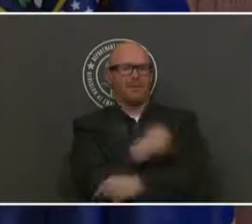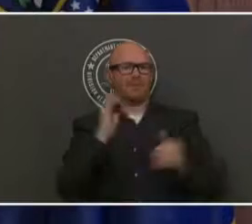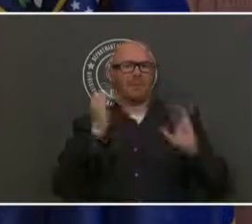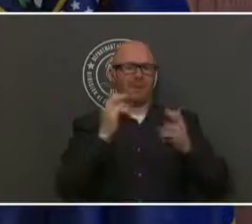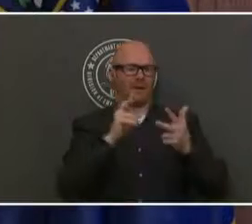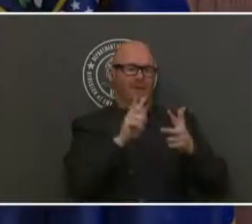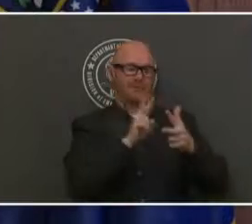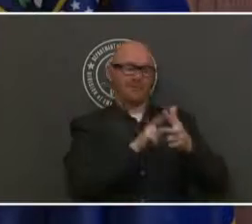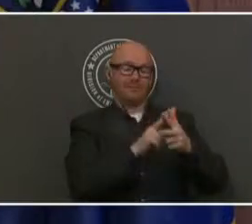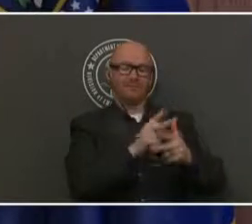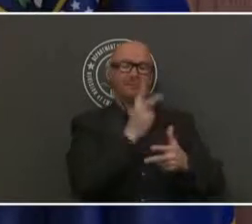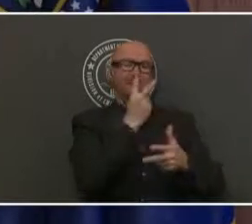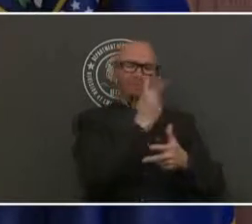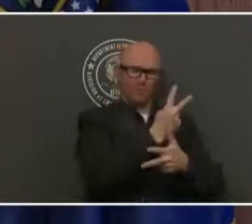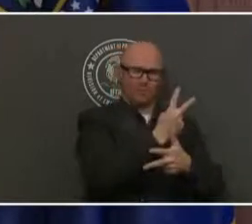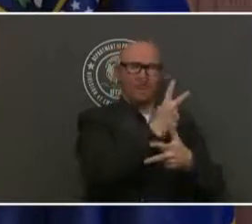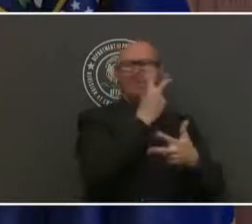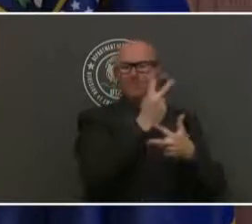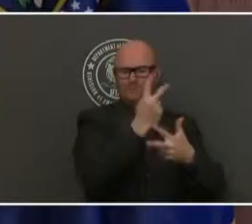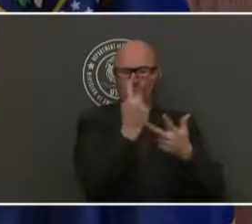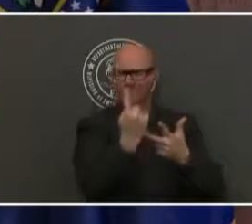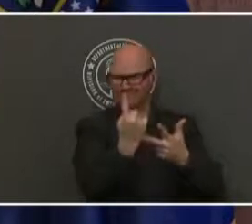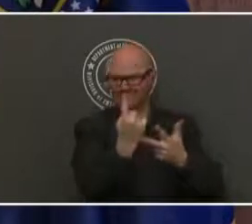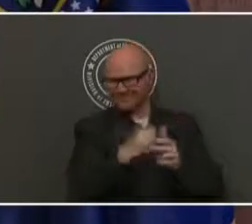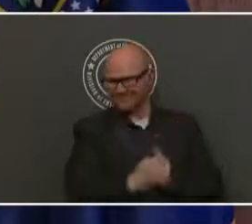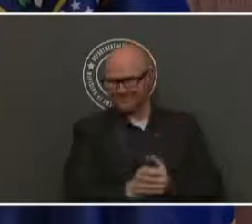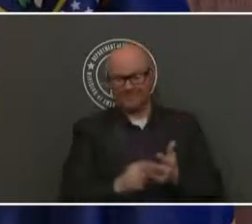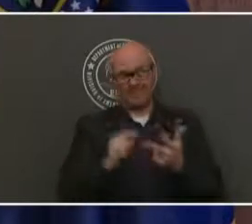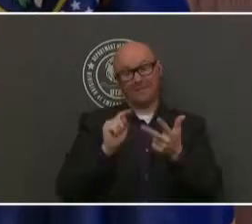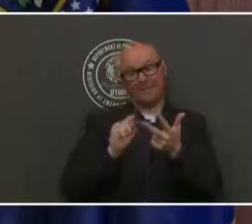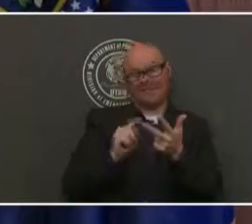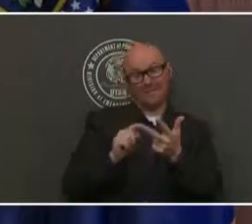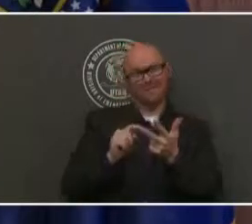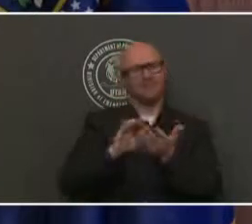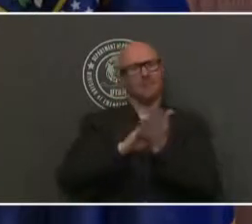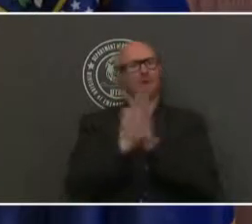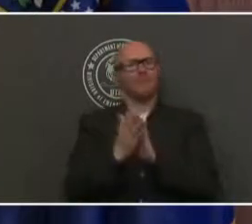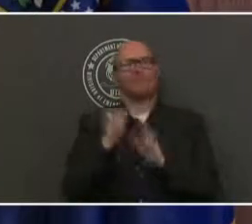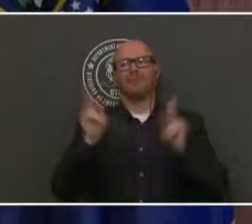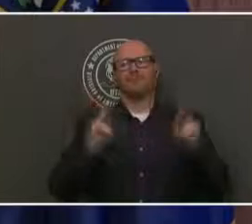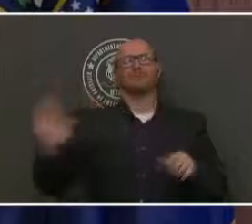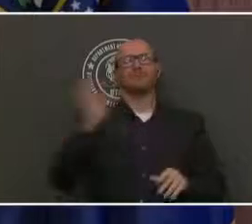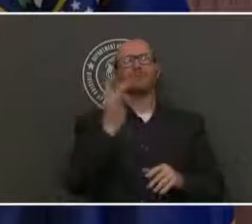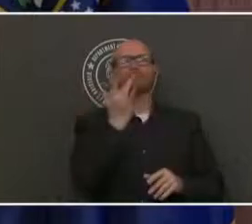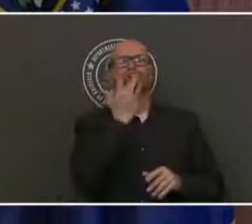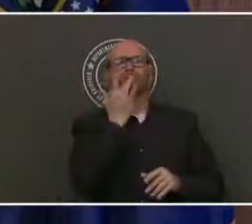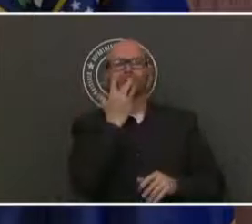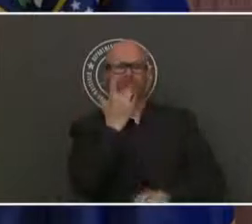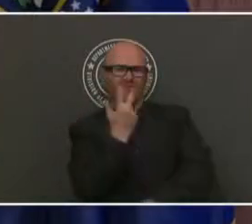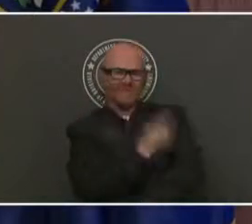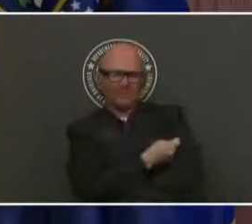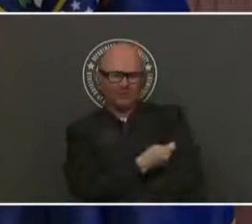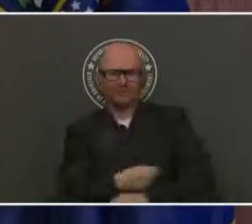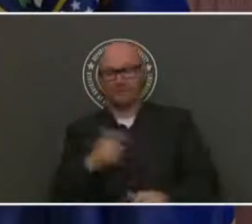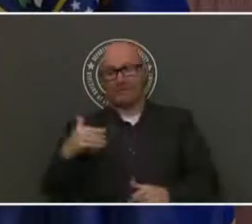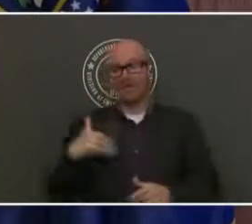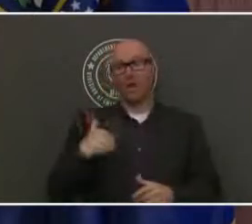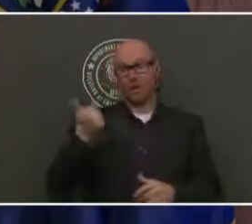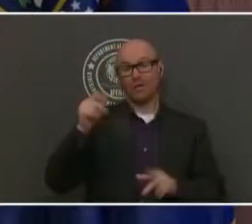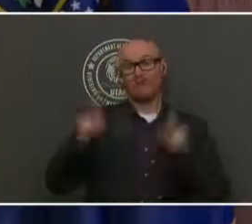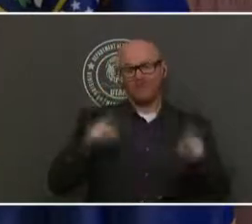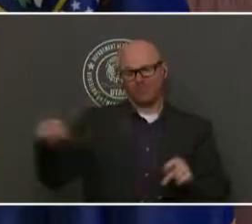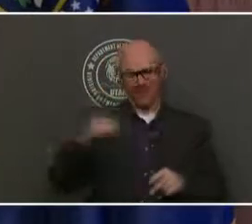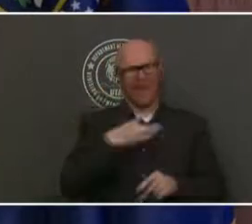the two doses. And it has become the vaccine of choice for many people. Younger people tend to like Johnson &